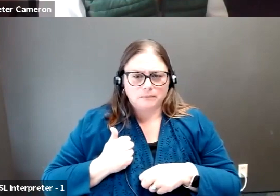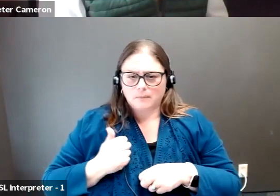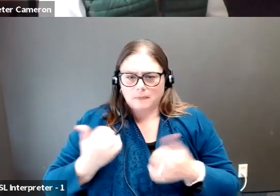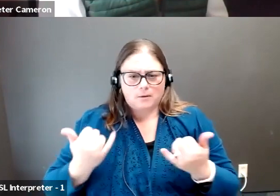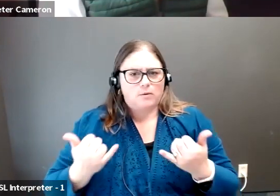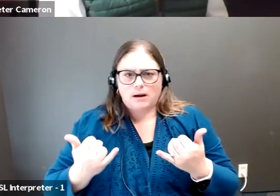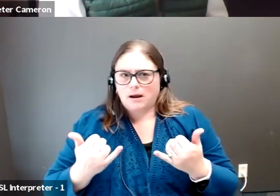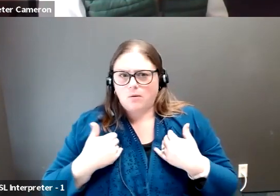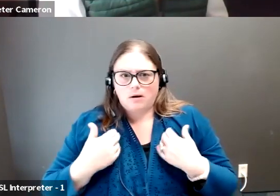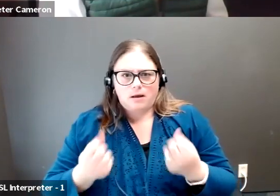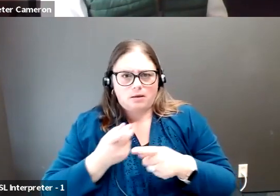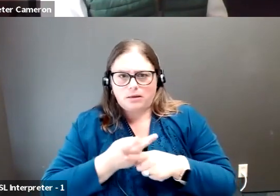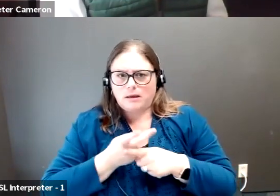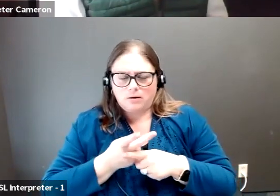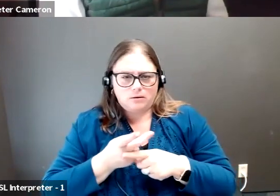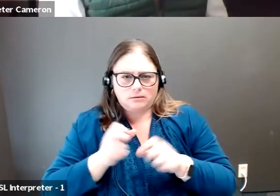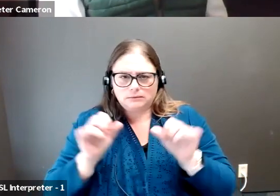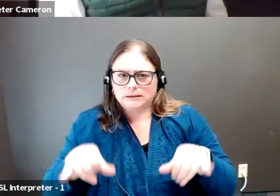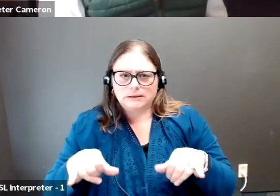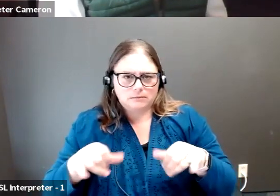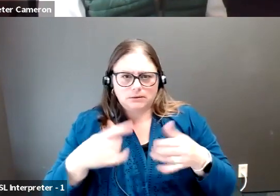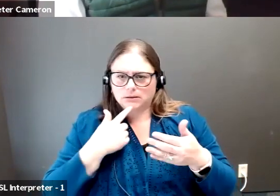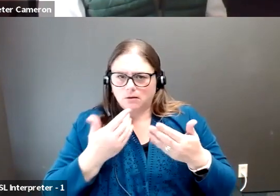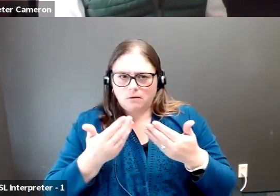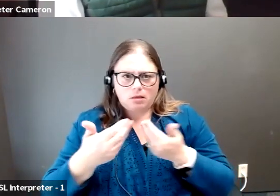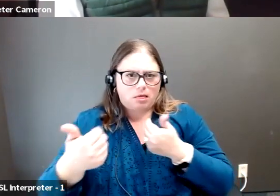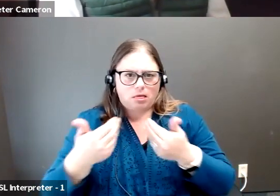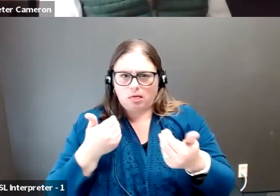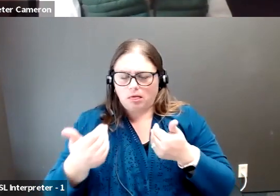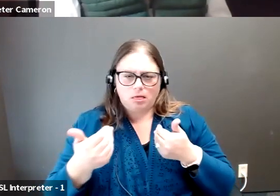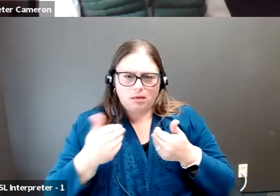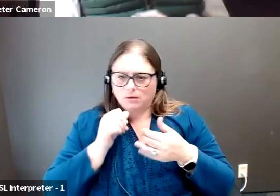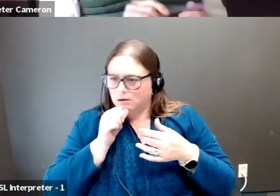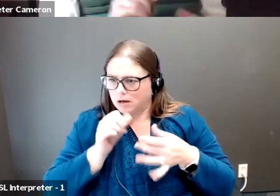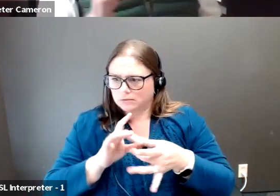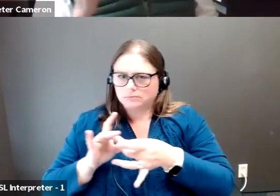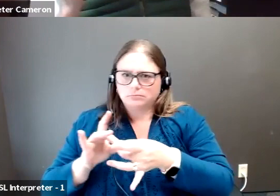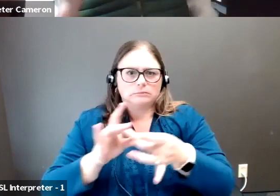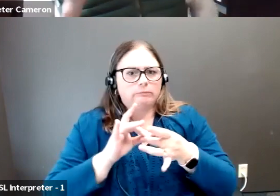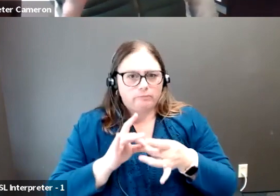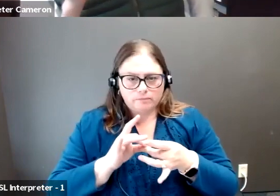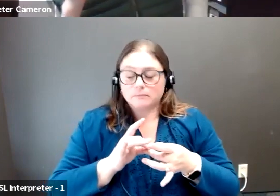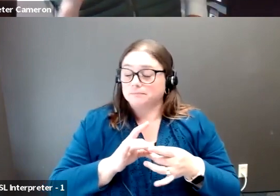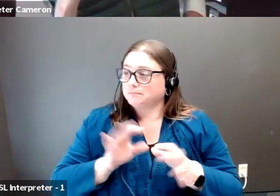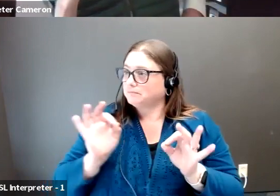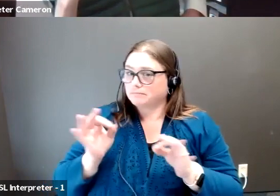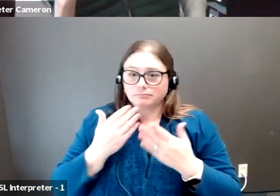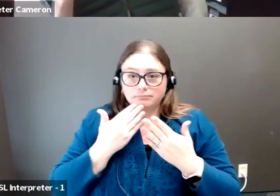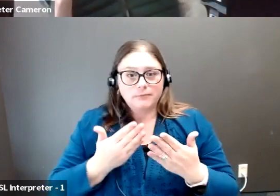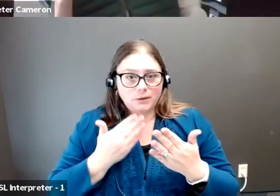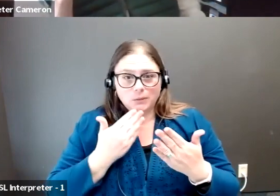currently. Yeah. Right on. Yeah, right on too. Thank you so much.